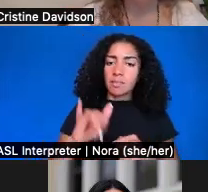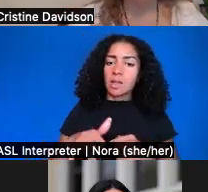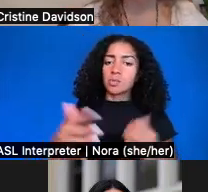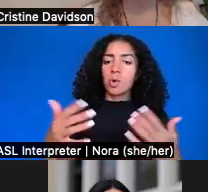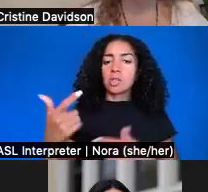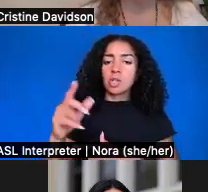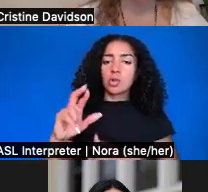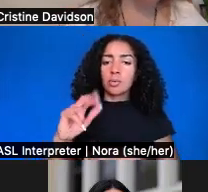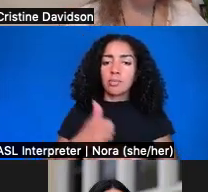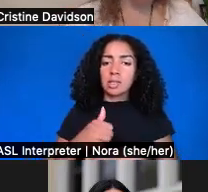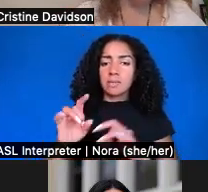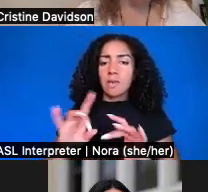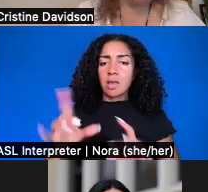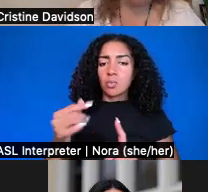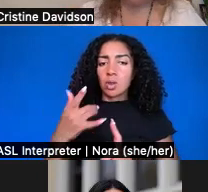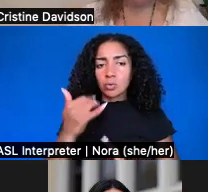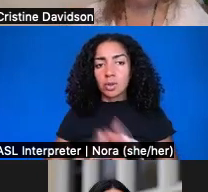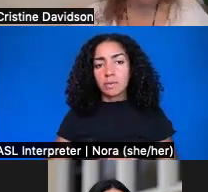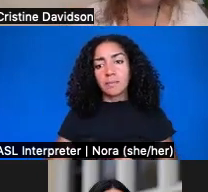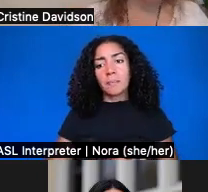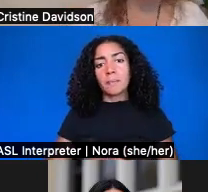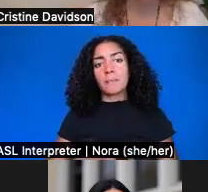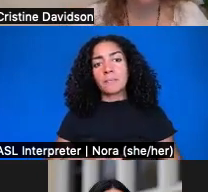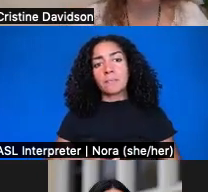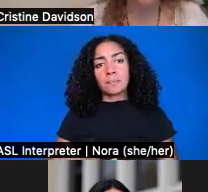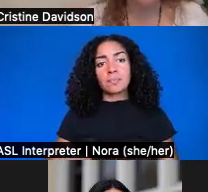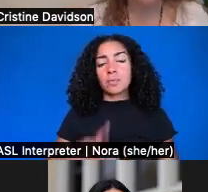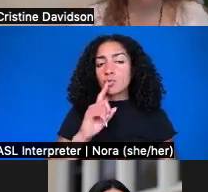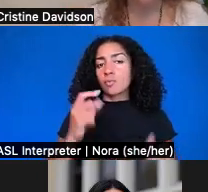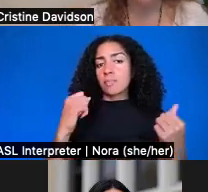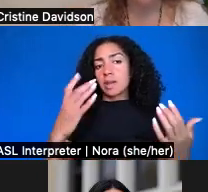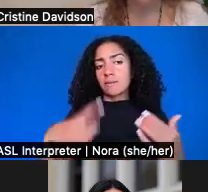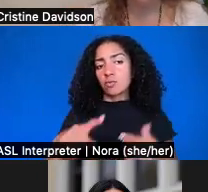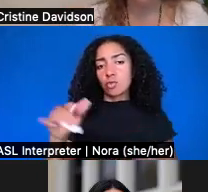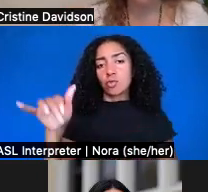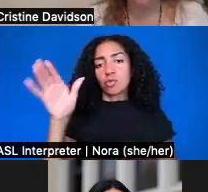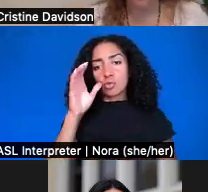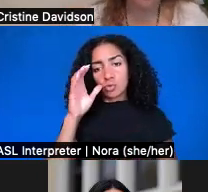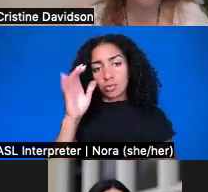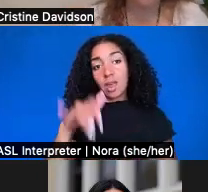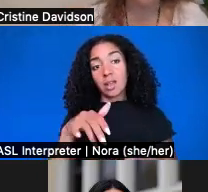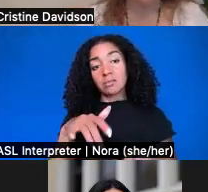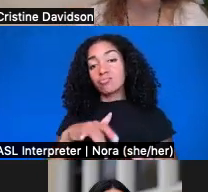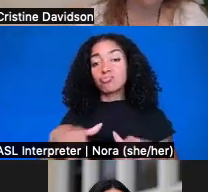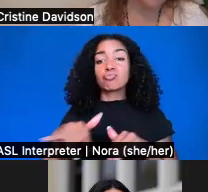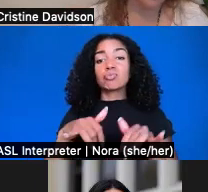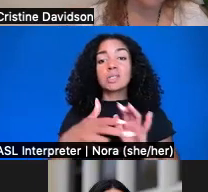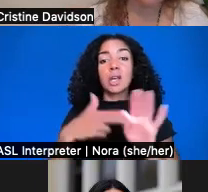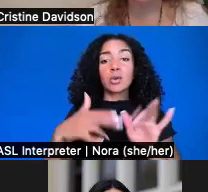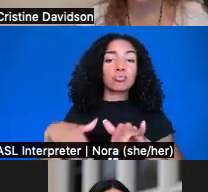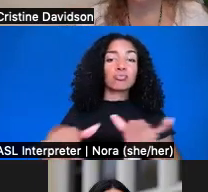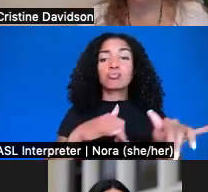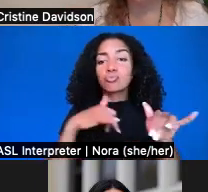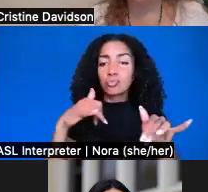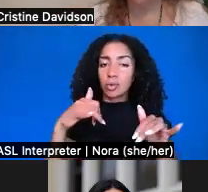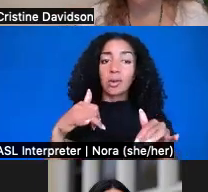So, we've probably all heard the stereotype that we are drunks and drug